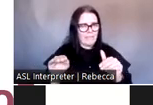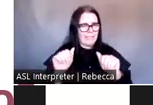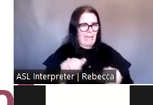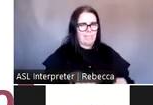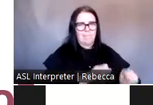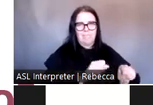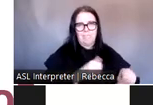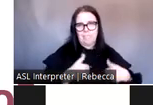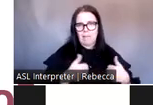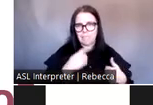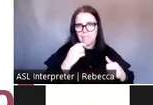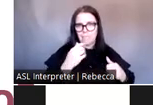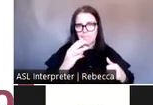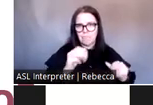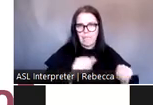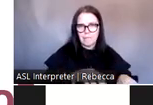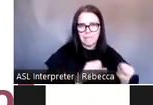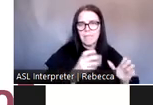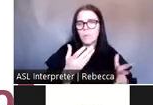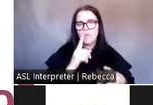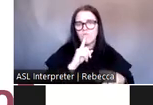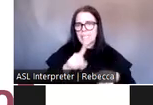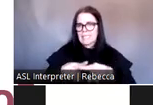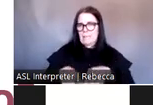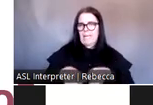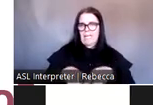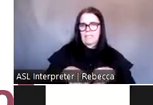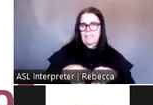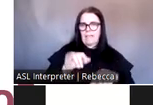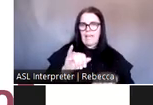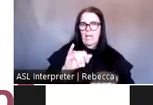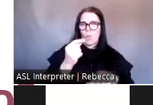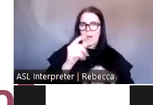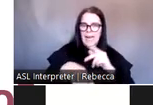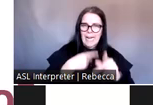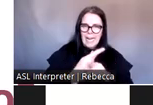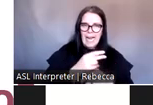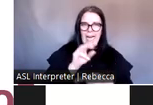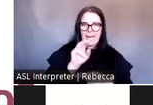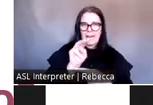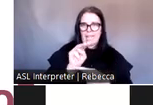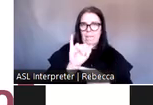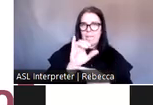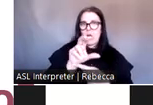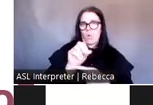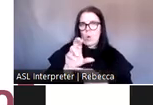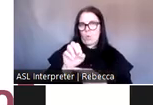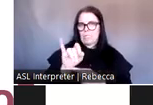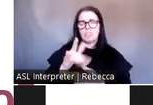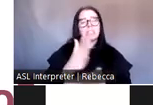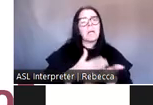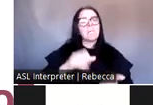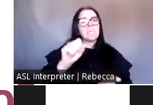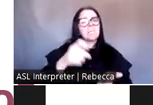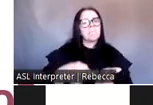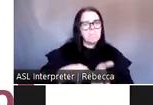that nature. So it really depends on what kind of micro-credential it is. Certainly some are absolutely probably